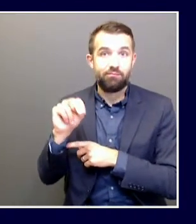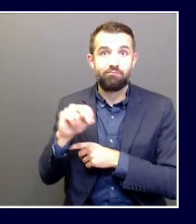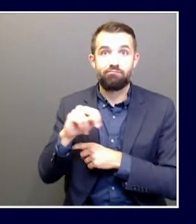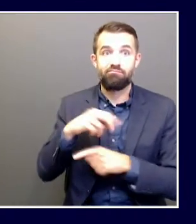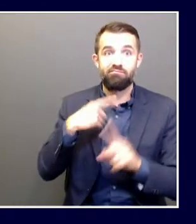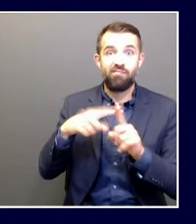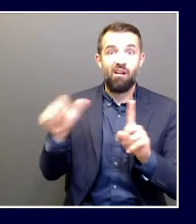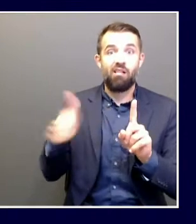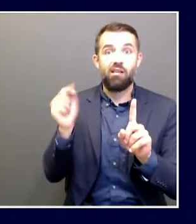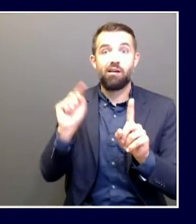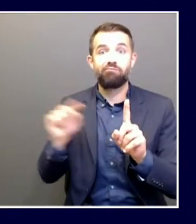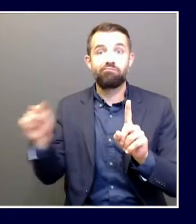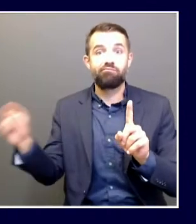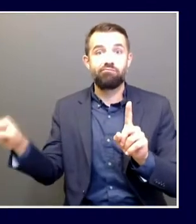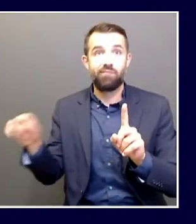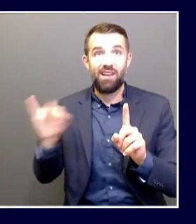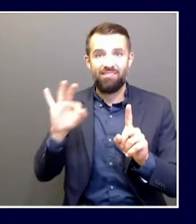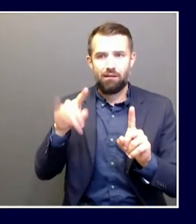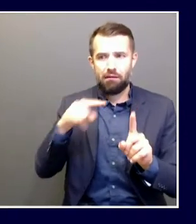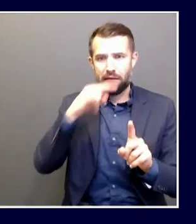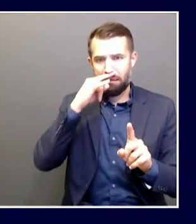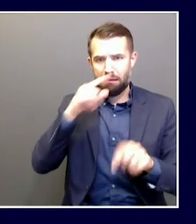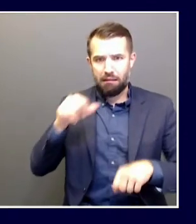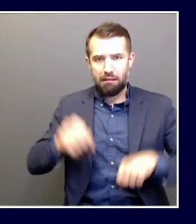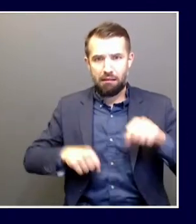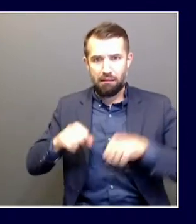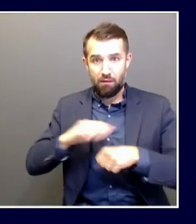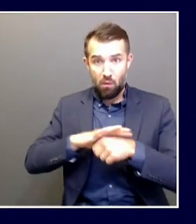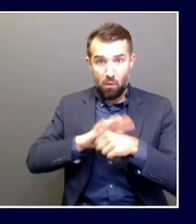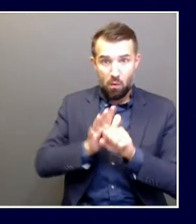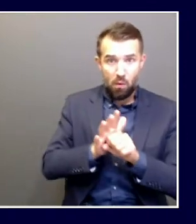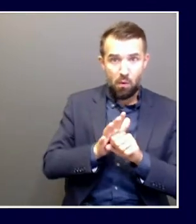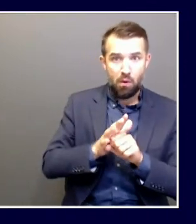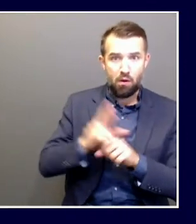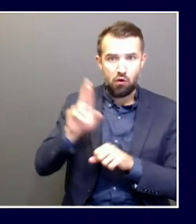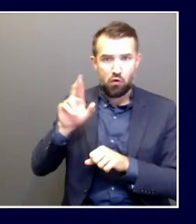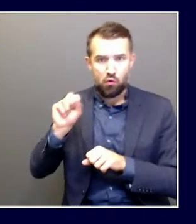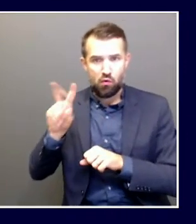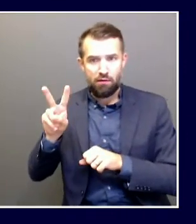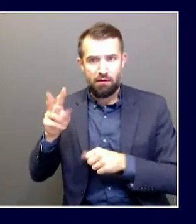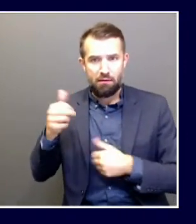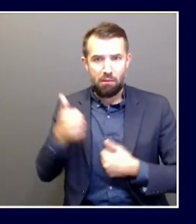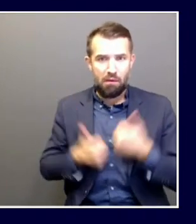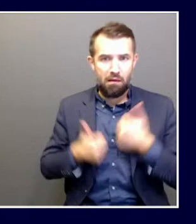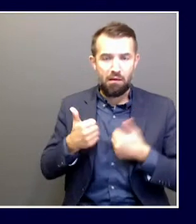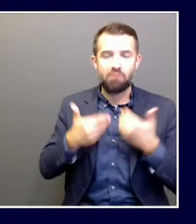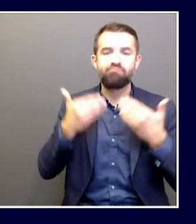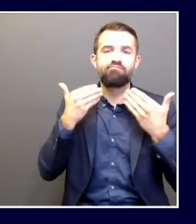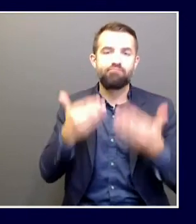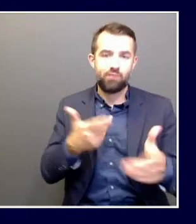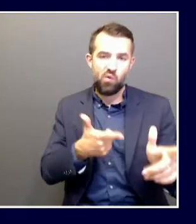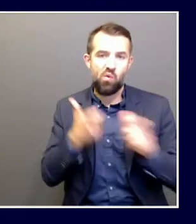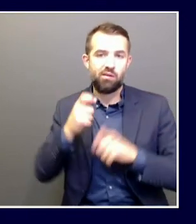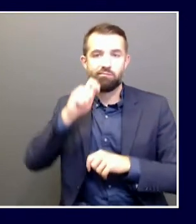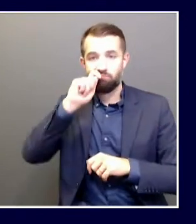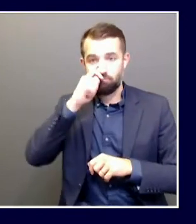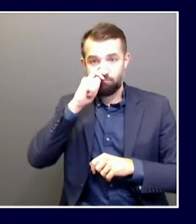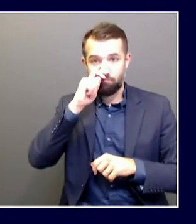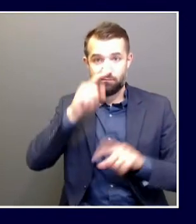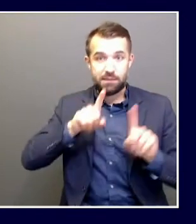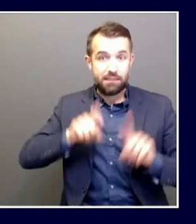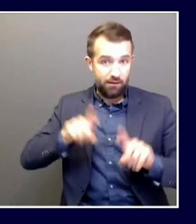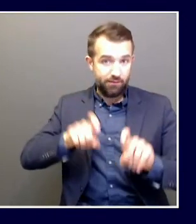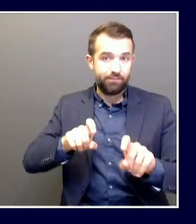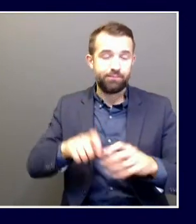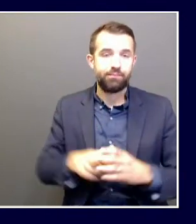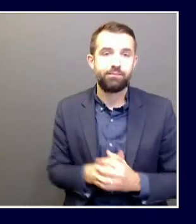RSV, could be COVID, because both are circulating right now, getting at least that COVID test is really critical, again, to know which pathway